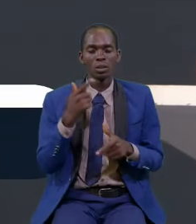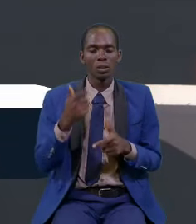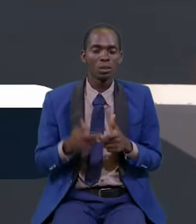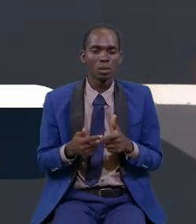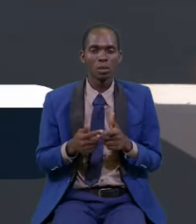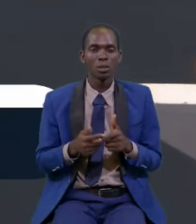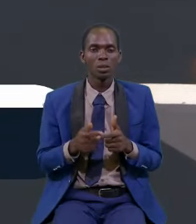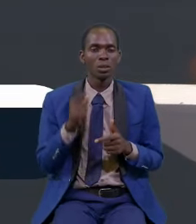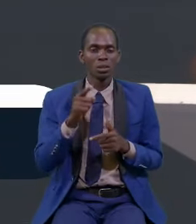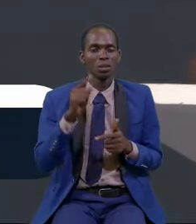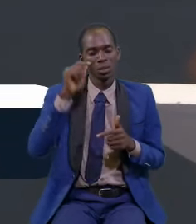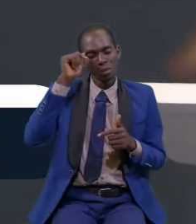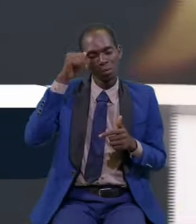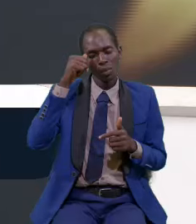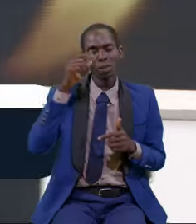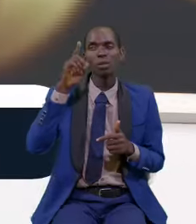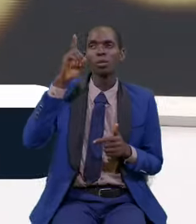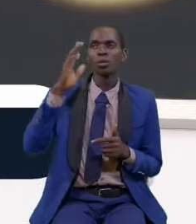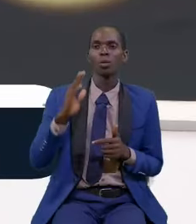done with them.